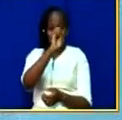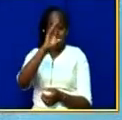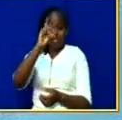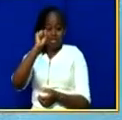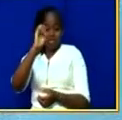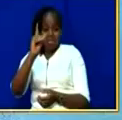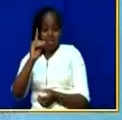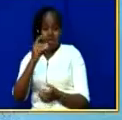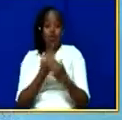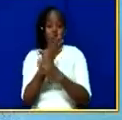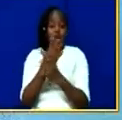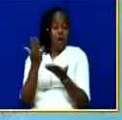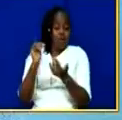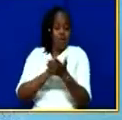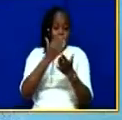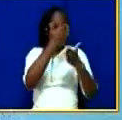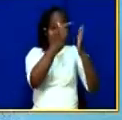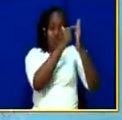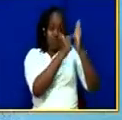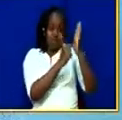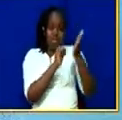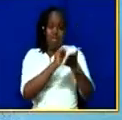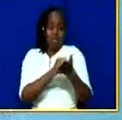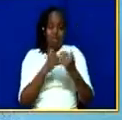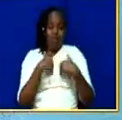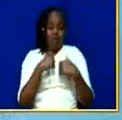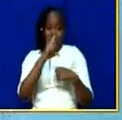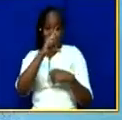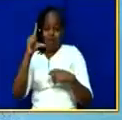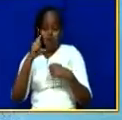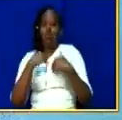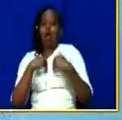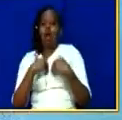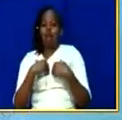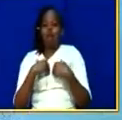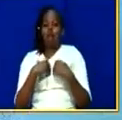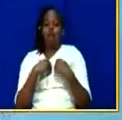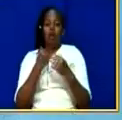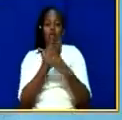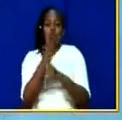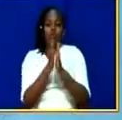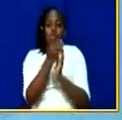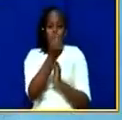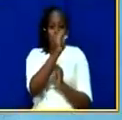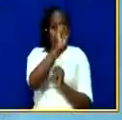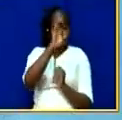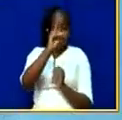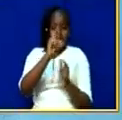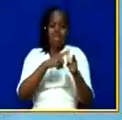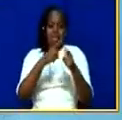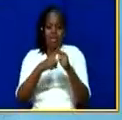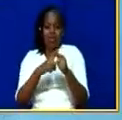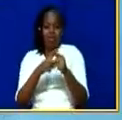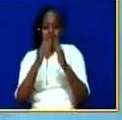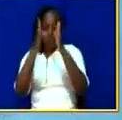list that you made earlier is growing. On the left hand side, we have crops with tiny, Tiny seeds. seeds. On the right hand side,